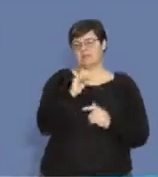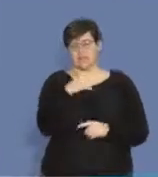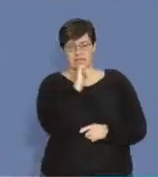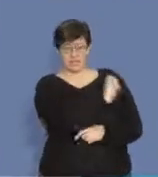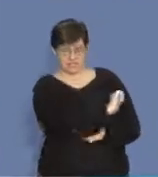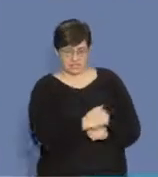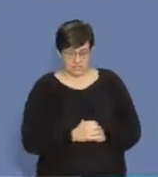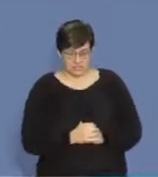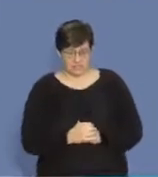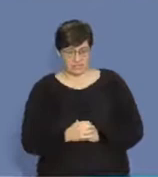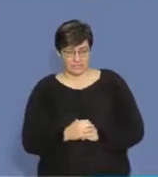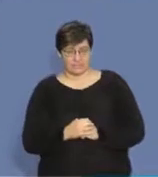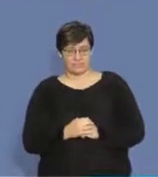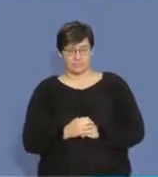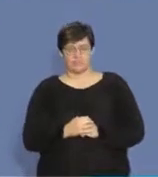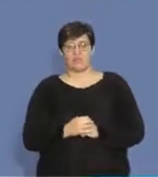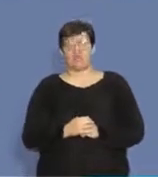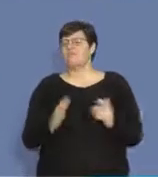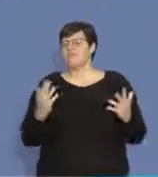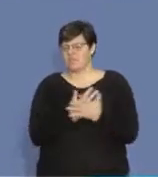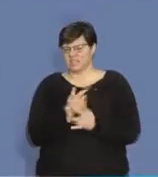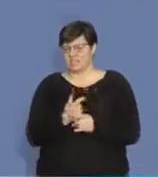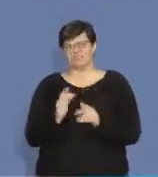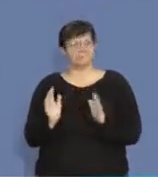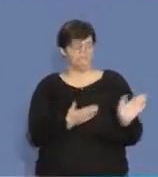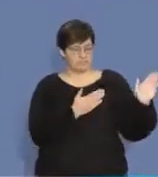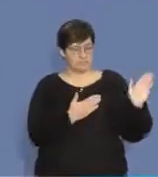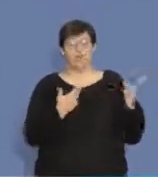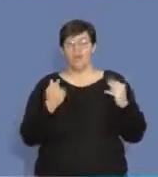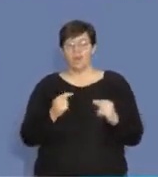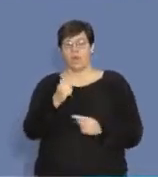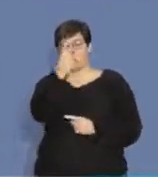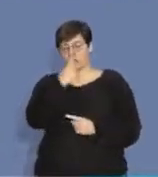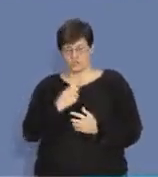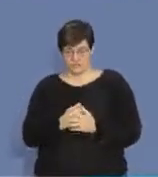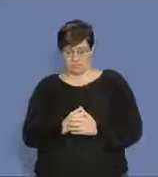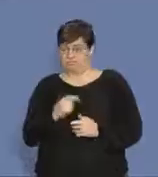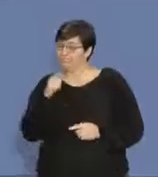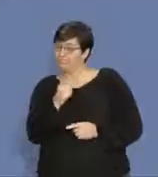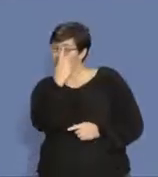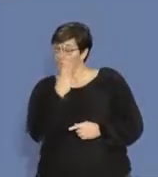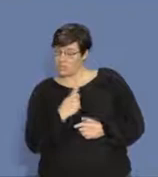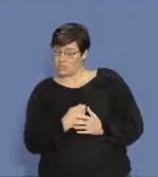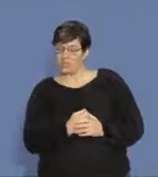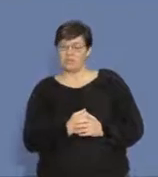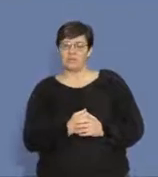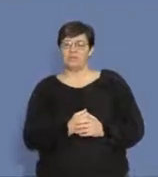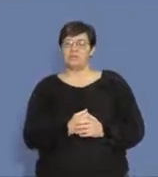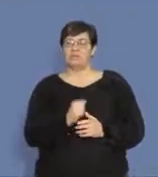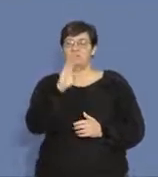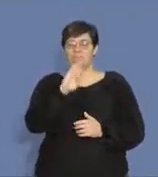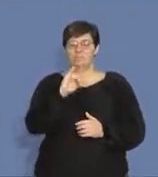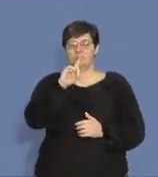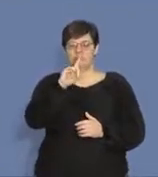Okay, quick one, because we've done lots of this. Now we go into an actual question. It says here, Billy's